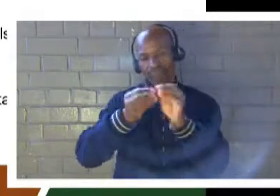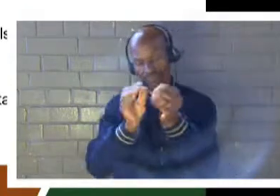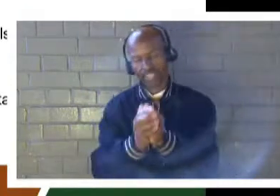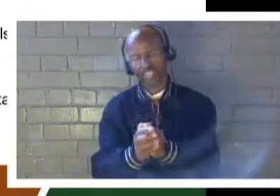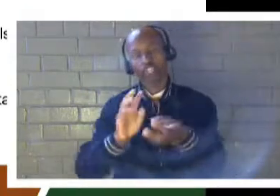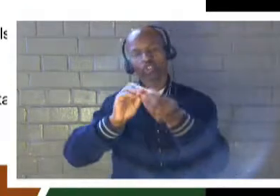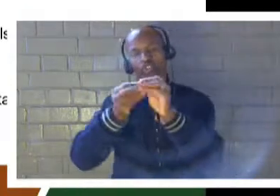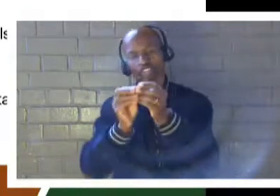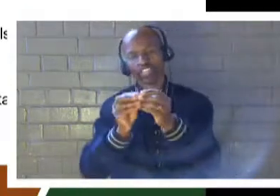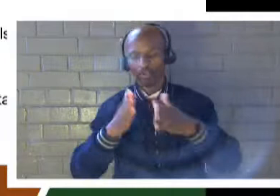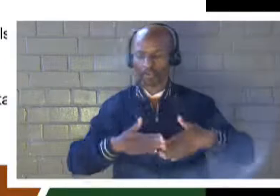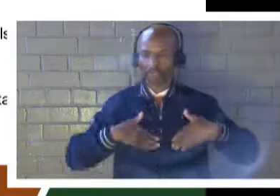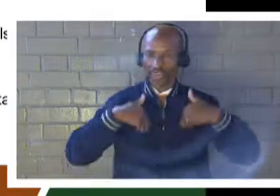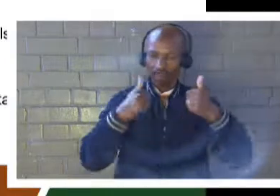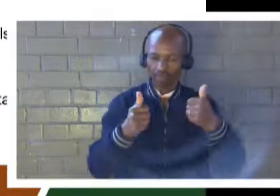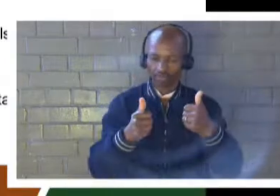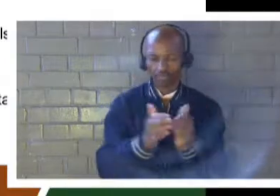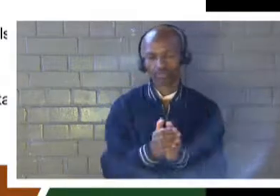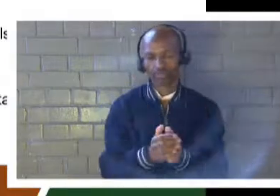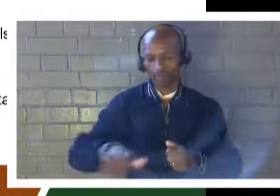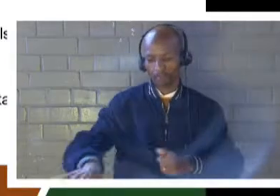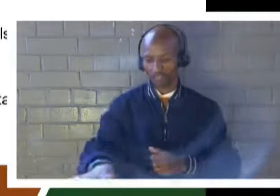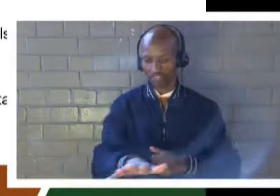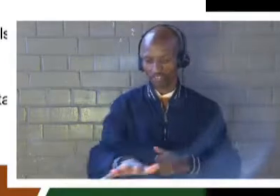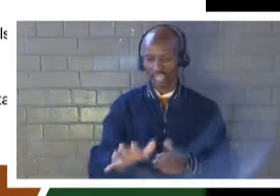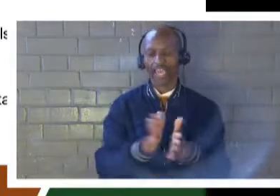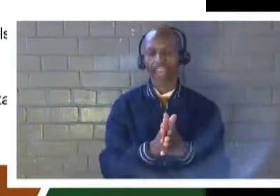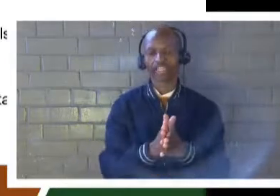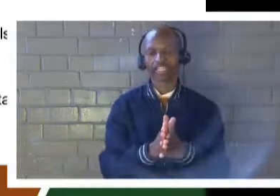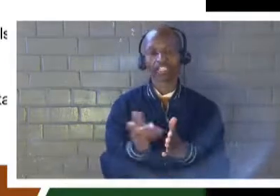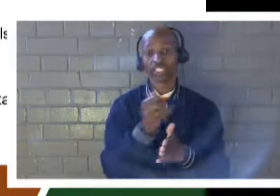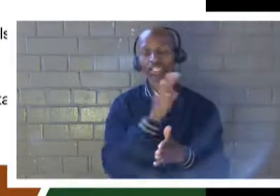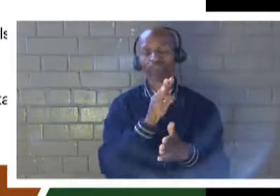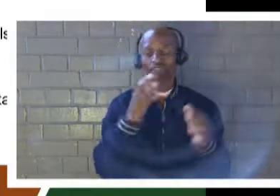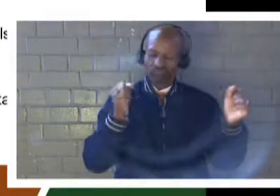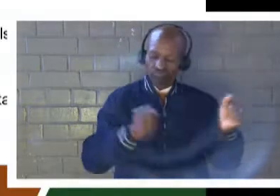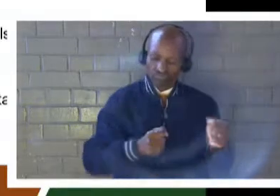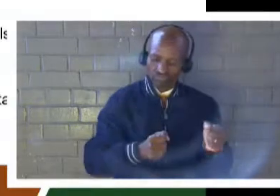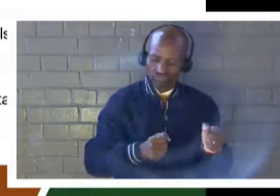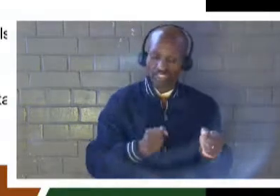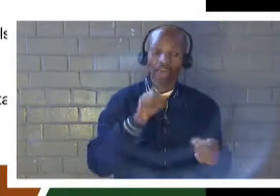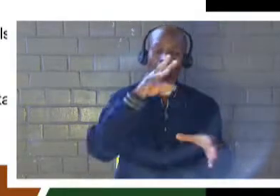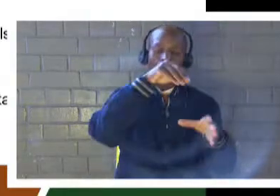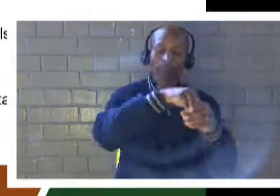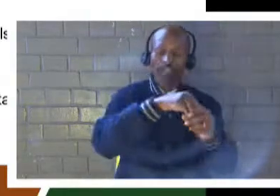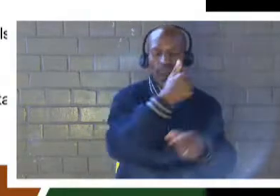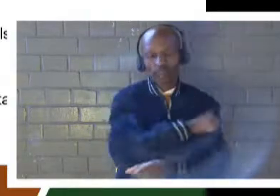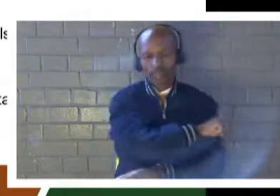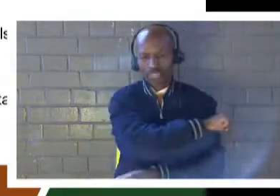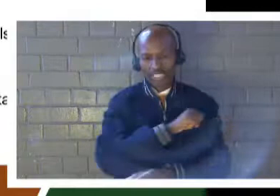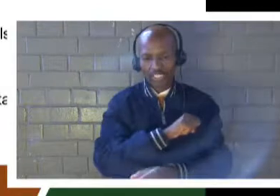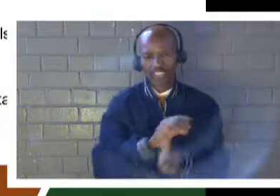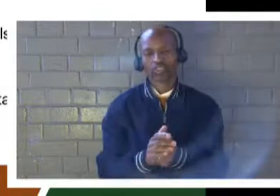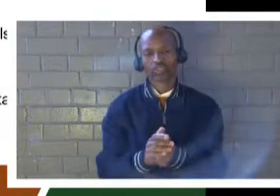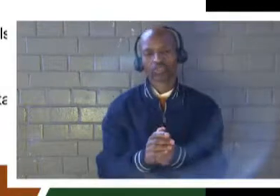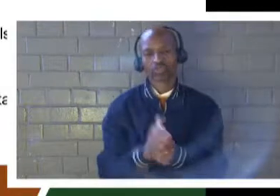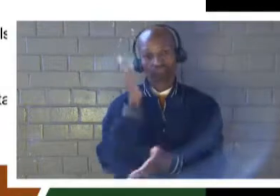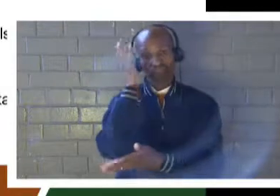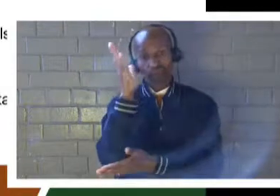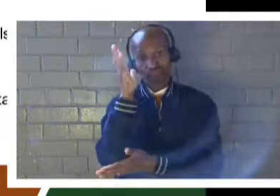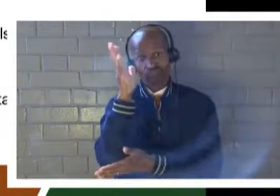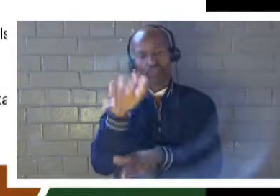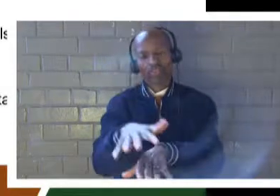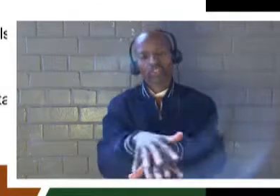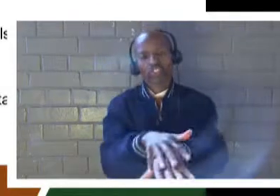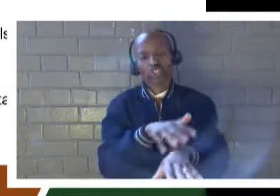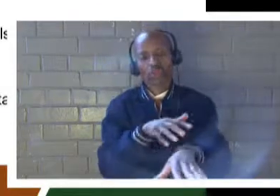repairs in the health facilities, and to determine the strategies that are in place in the hospitals to address